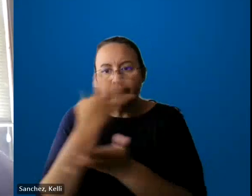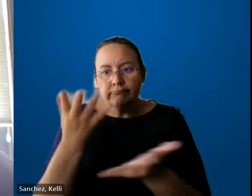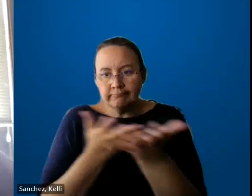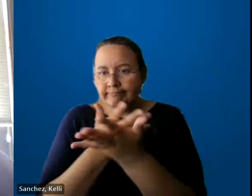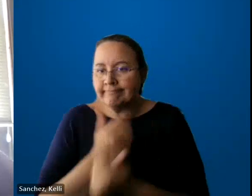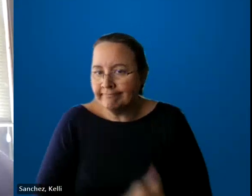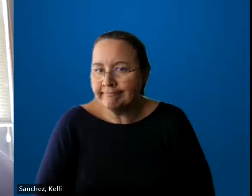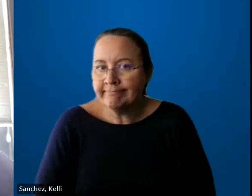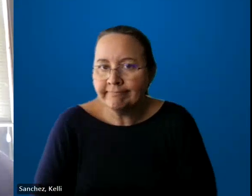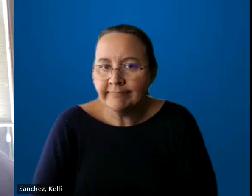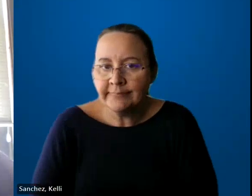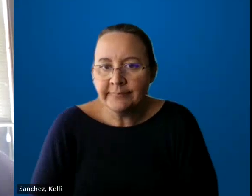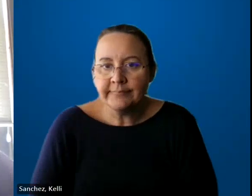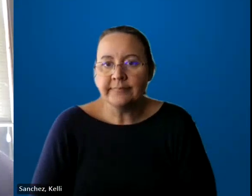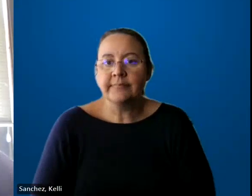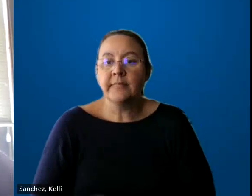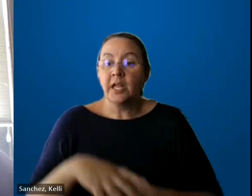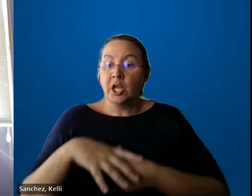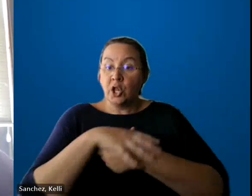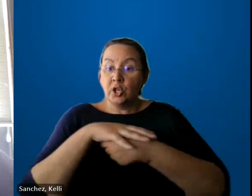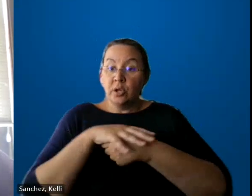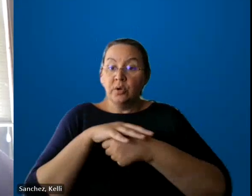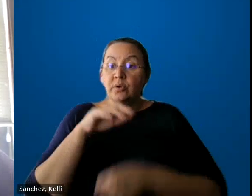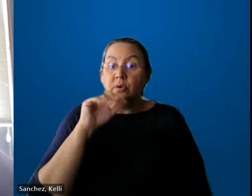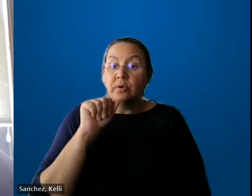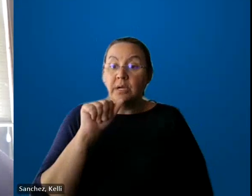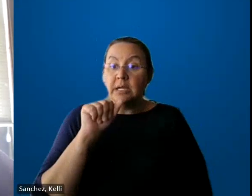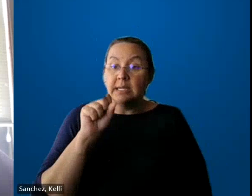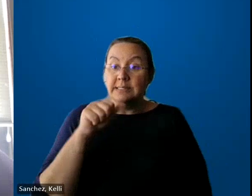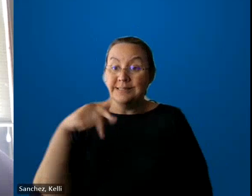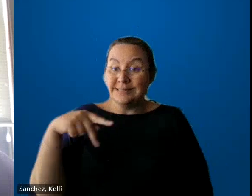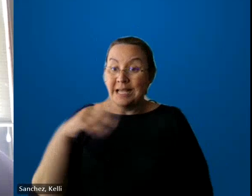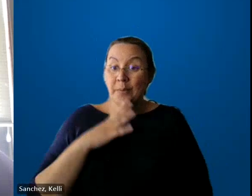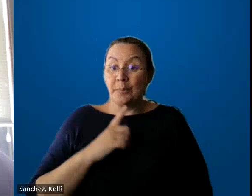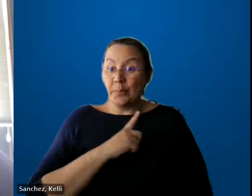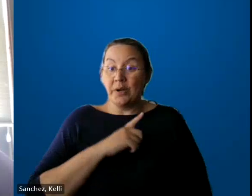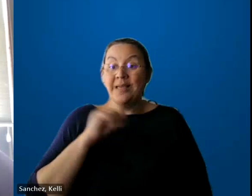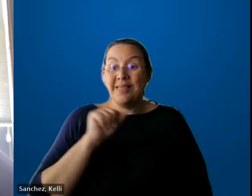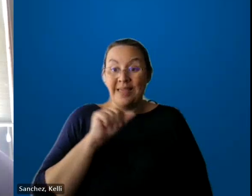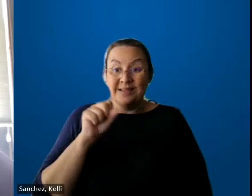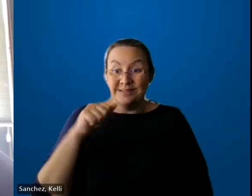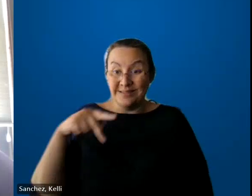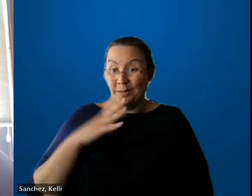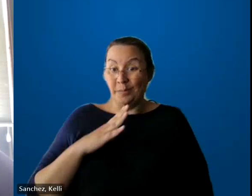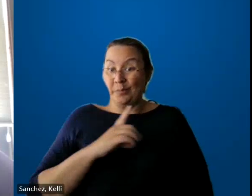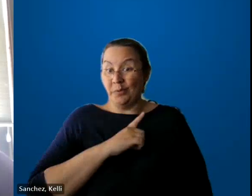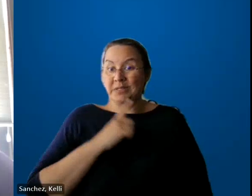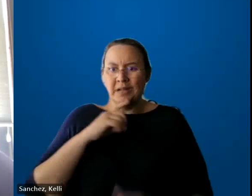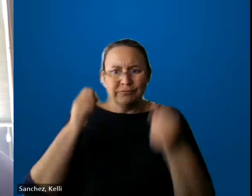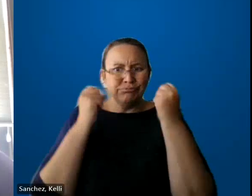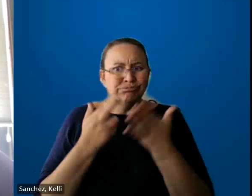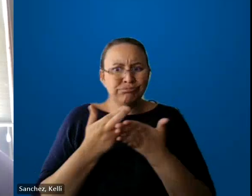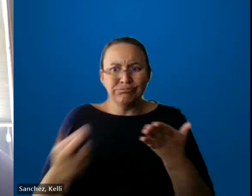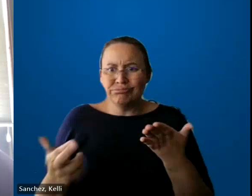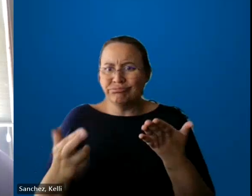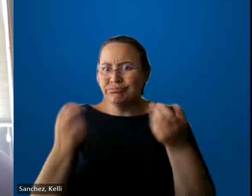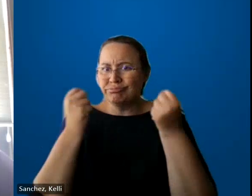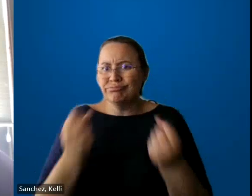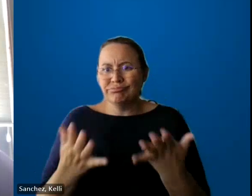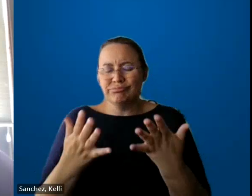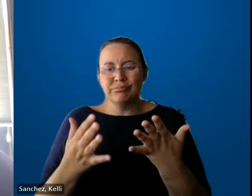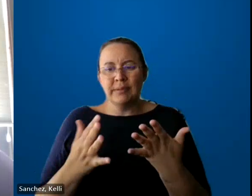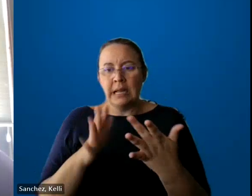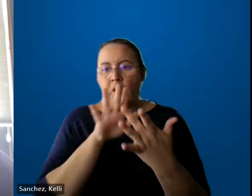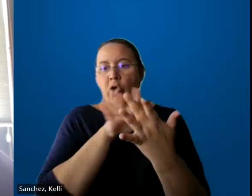I think Okay. going through local ASAP boards. I think though that ASAP boards have so many resources and outlets that if